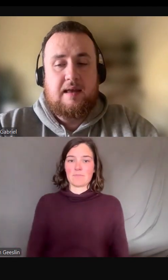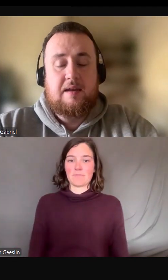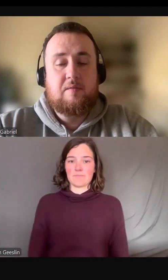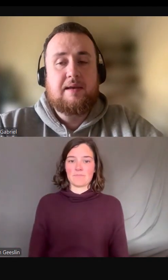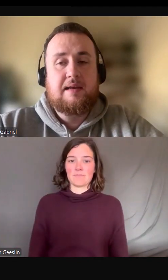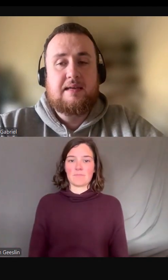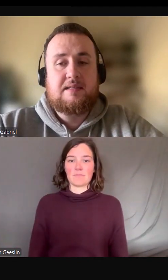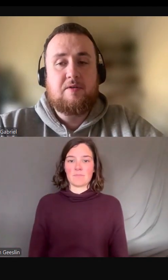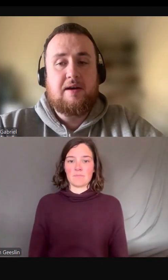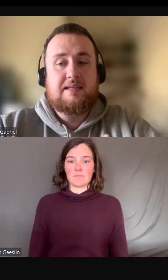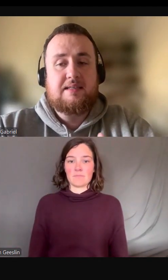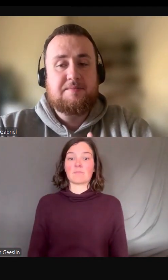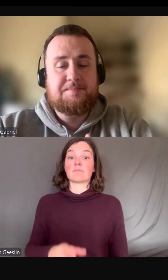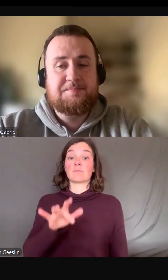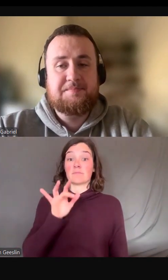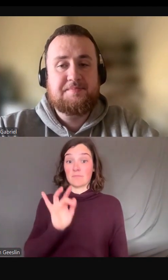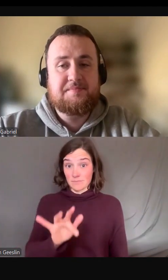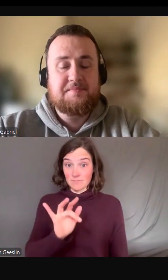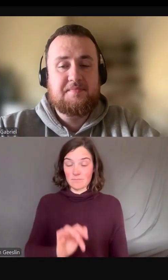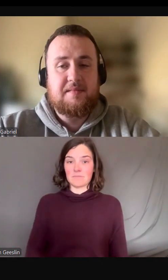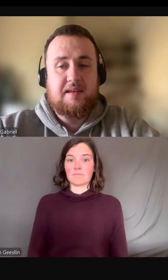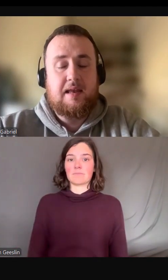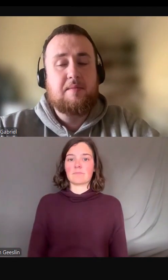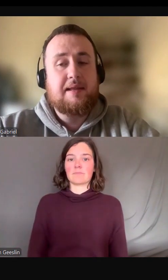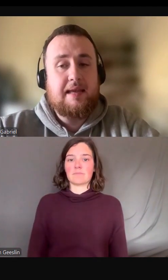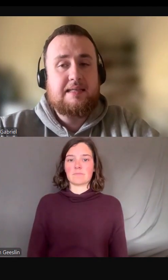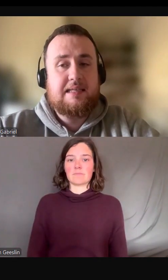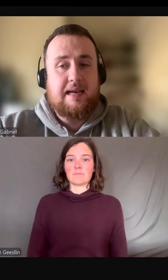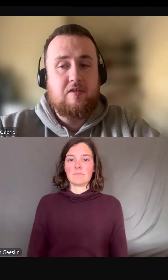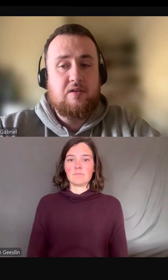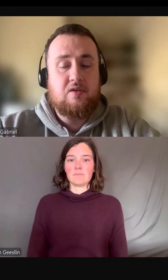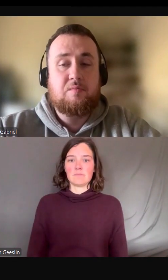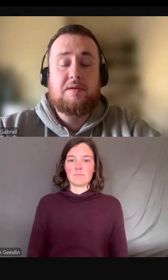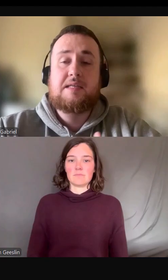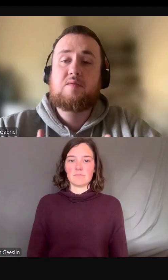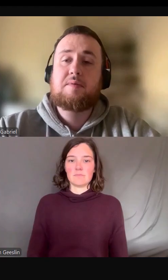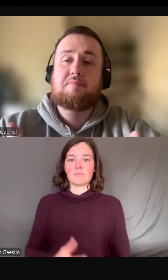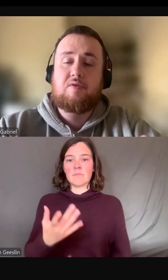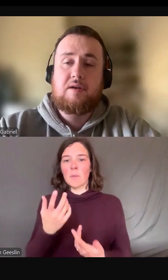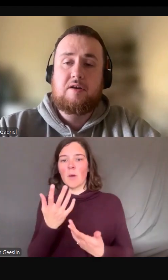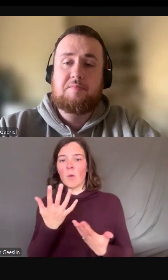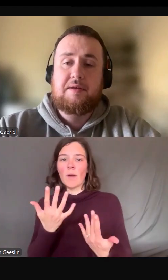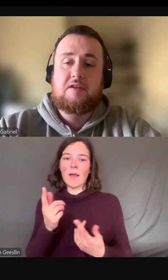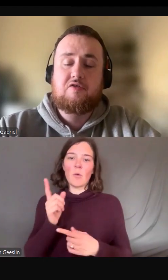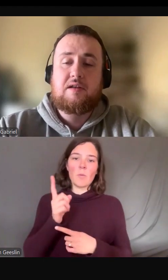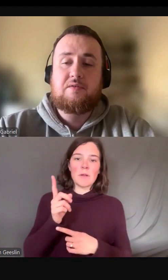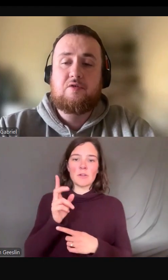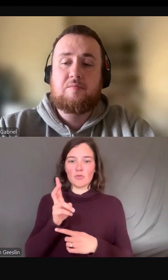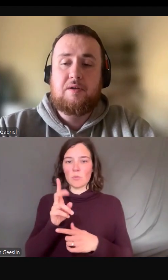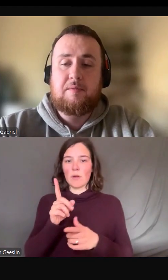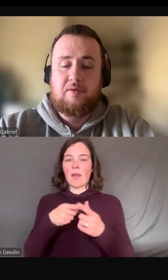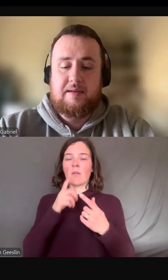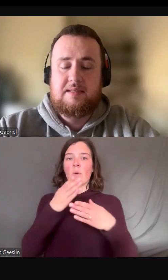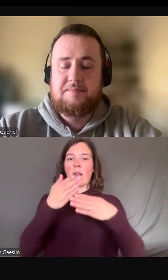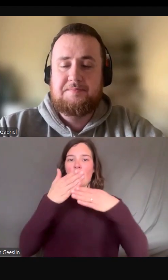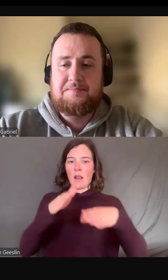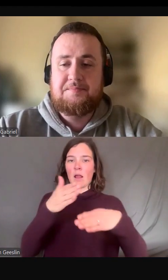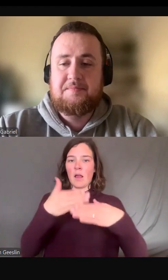and then we can click summarize. And it might take a second or two, but this will be broken up into 3 to 4 bullet